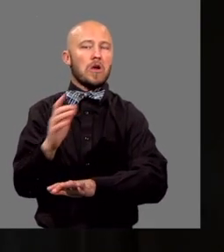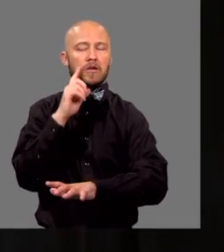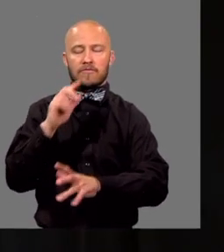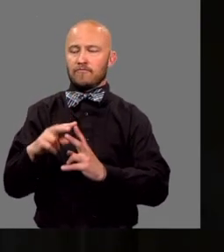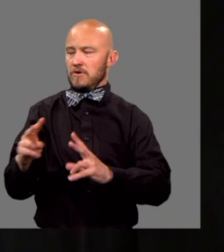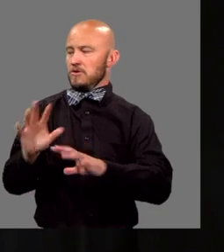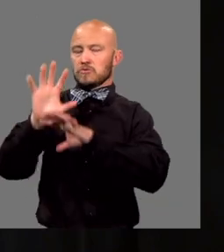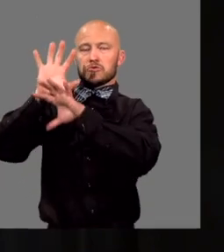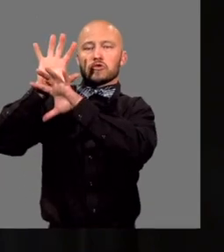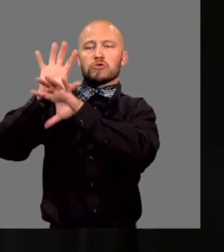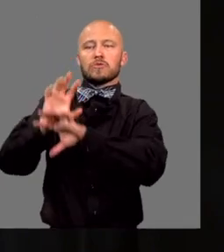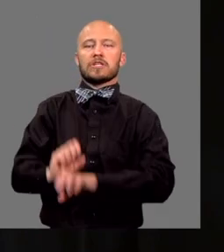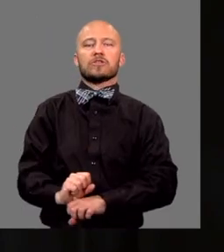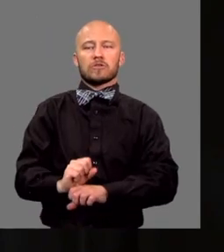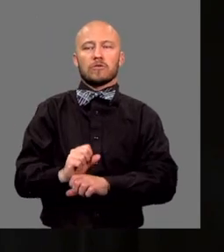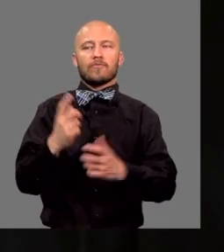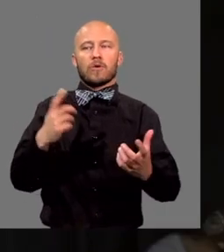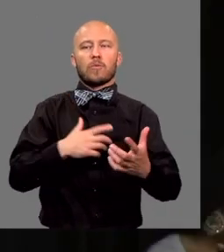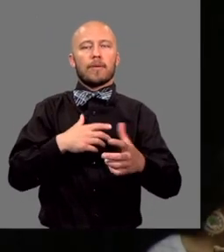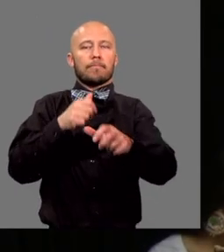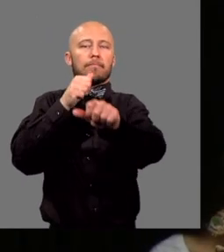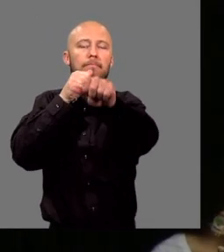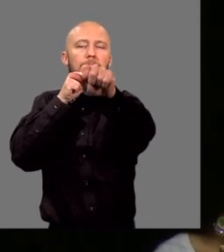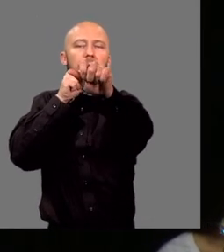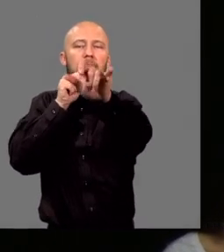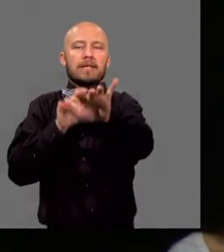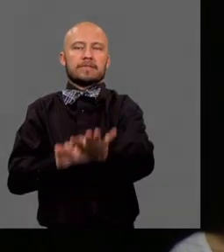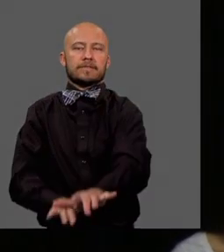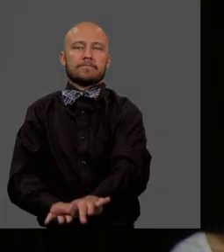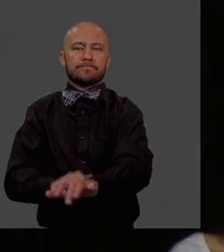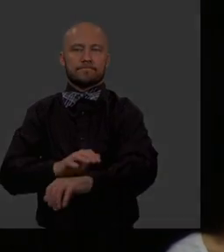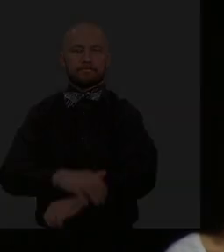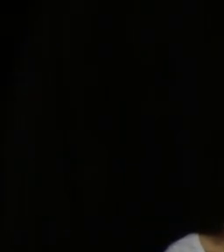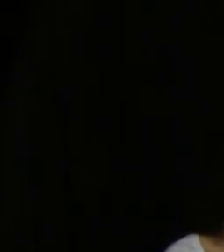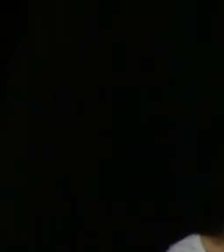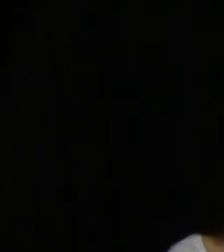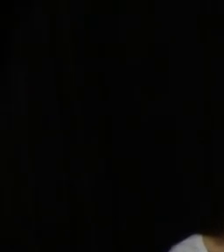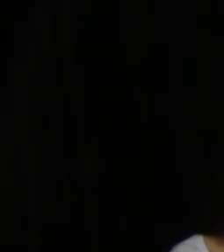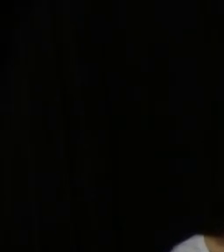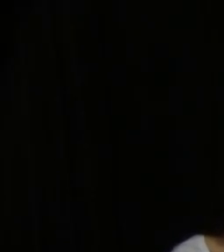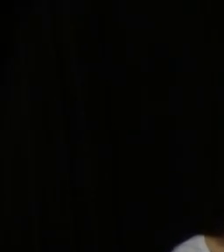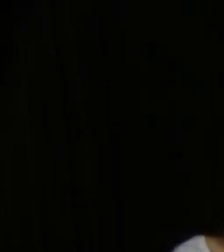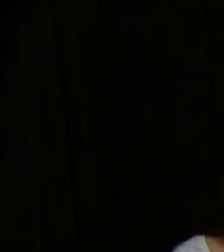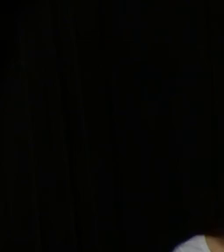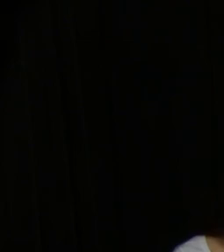in our traditional way. This is a blessing. Congratulations to you.